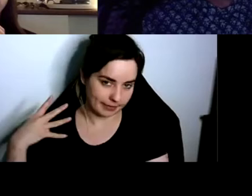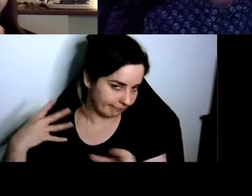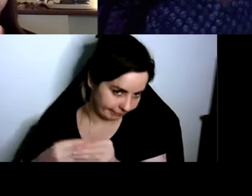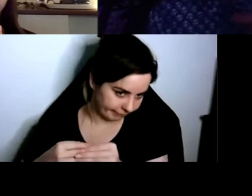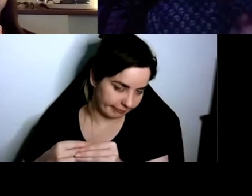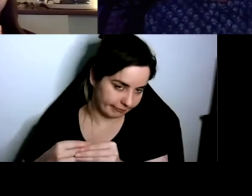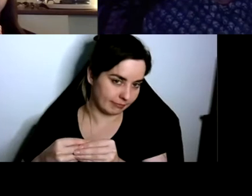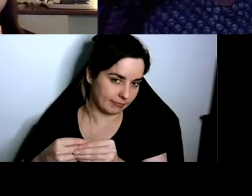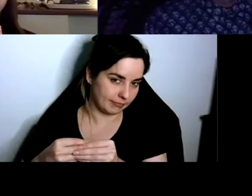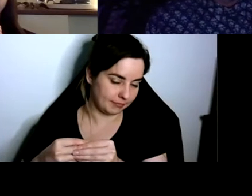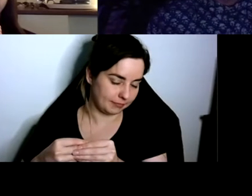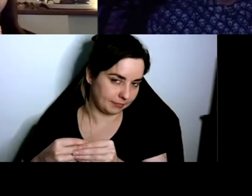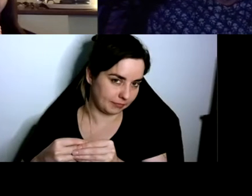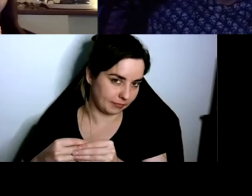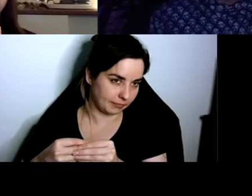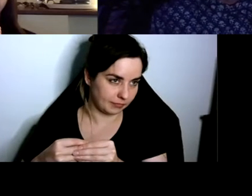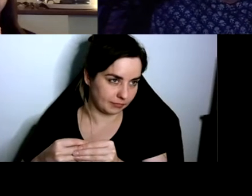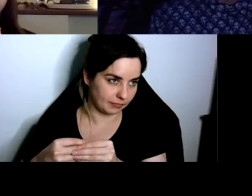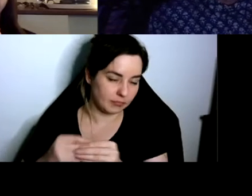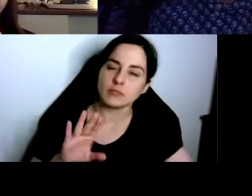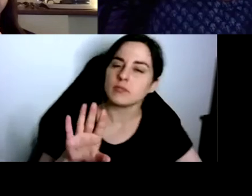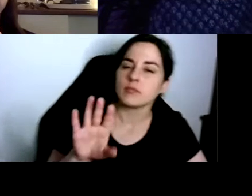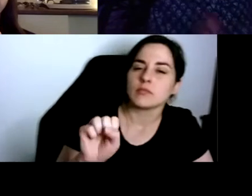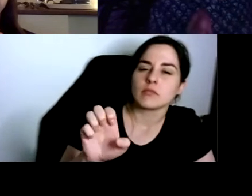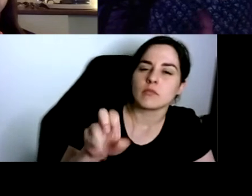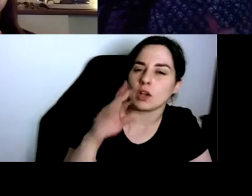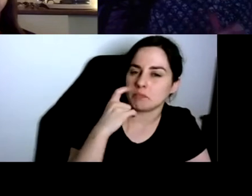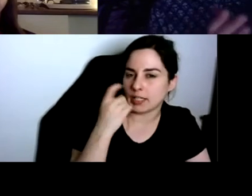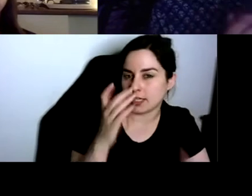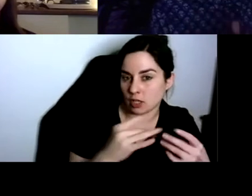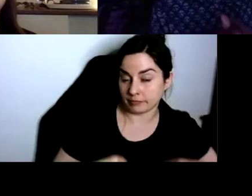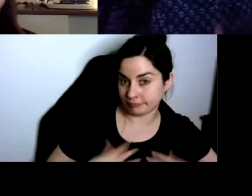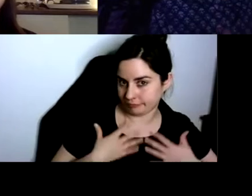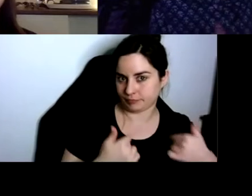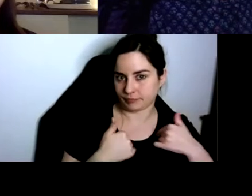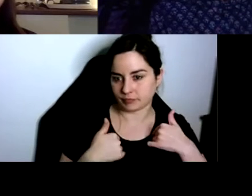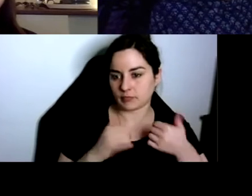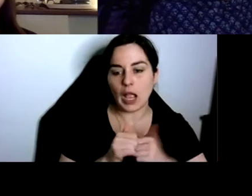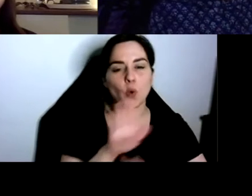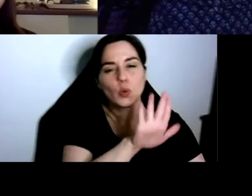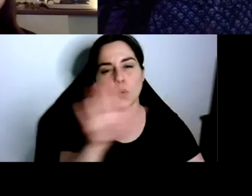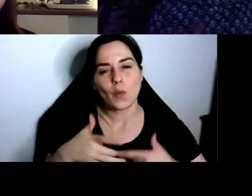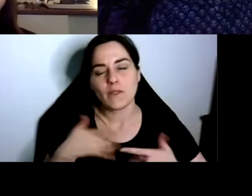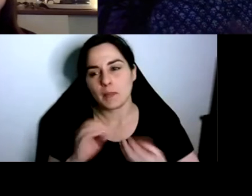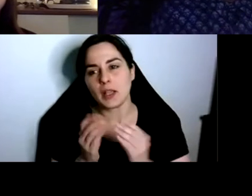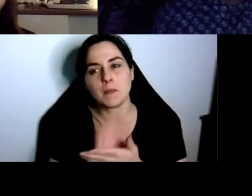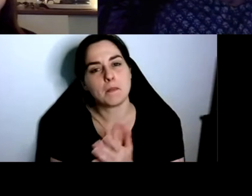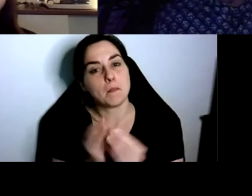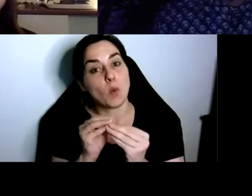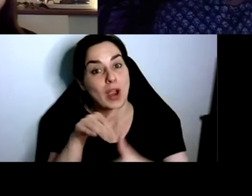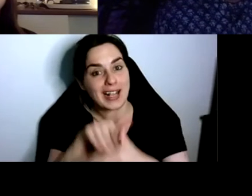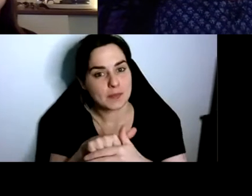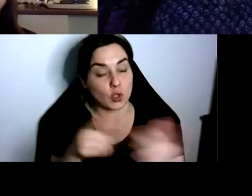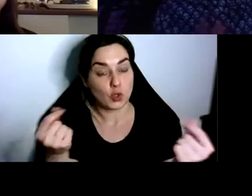something Sean said recently really inspired me in terms of how to make your event more accessible. Don't try to do everything all at